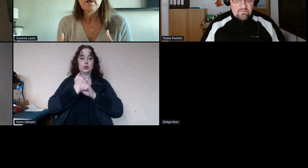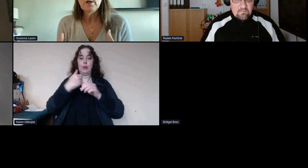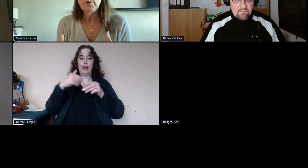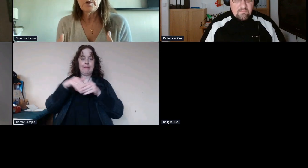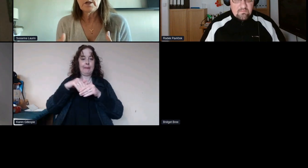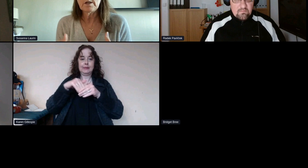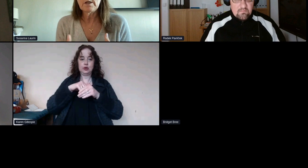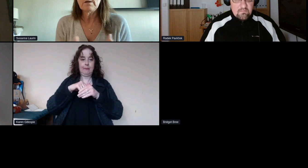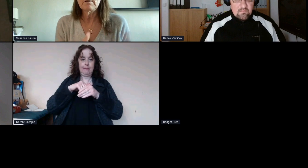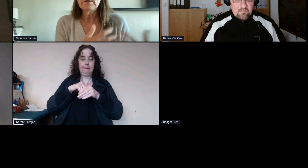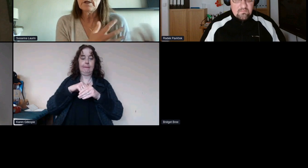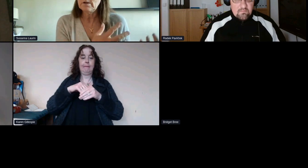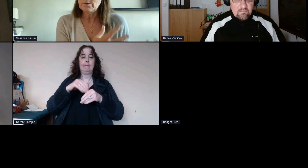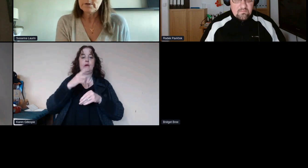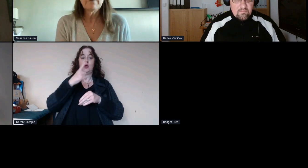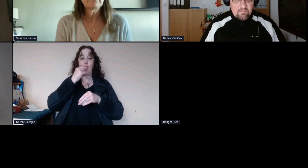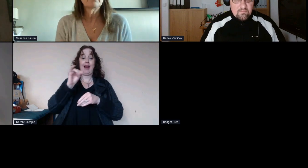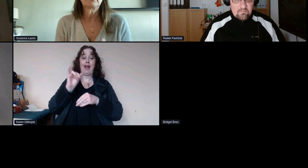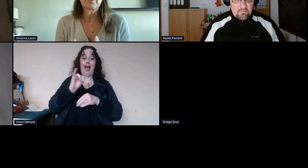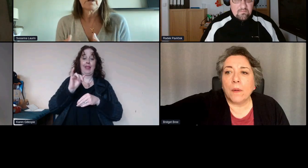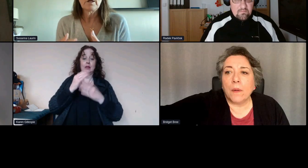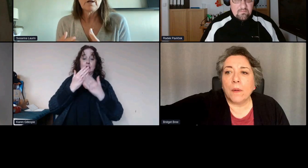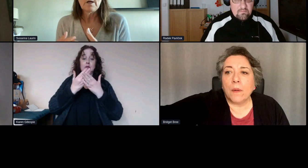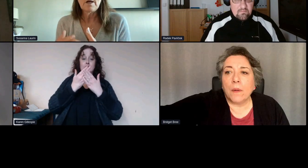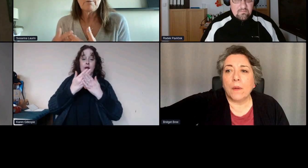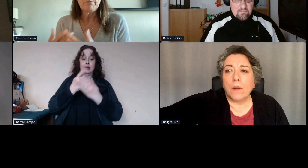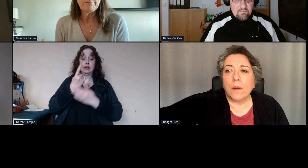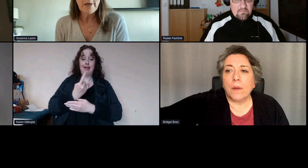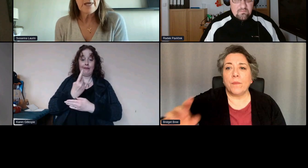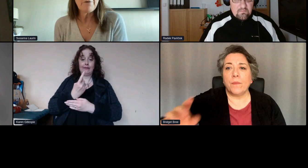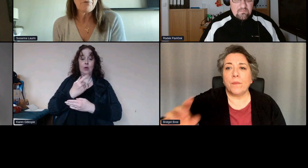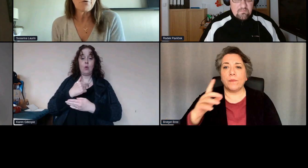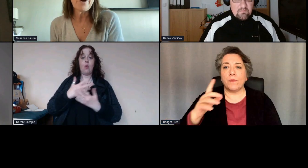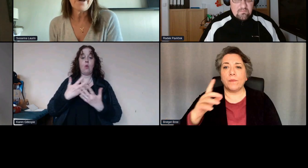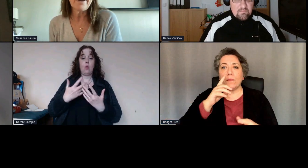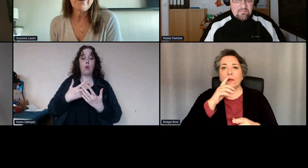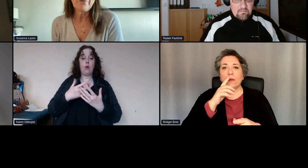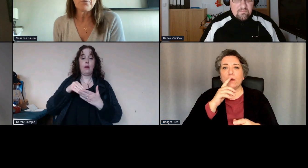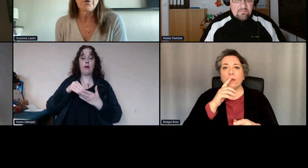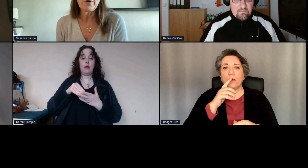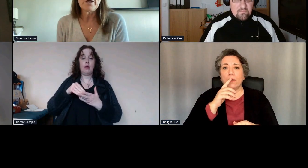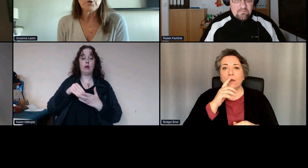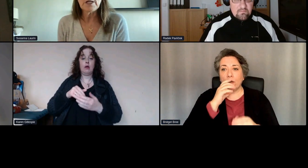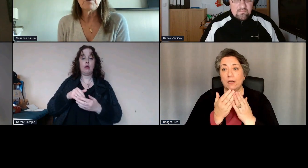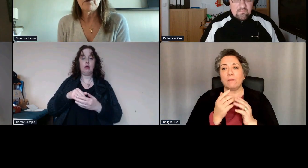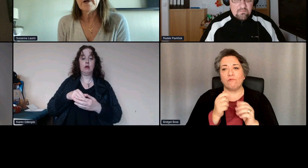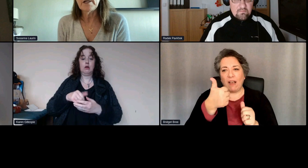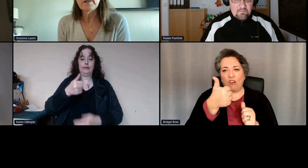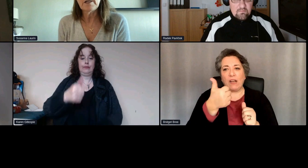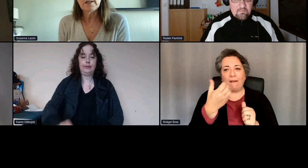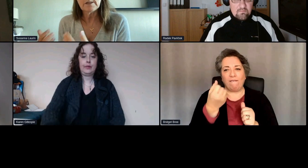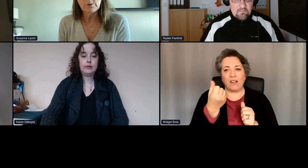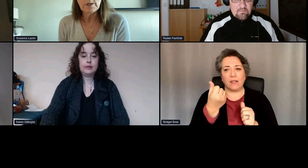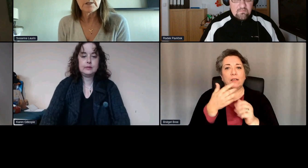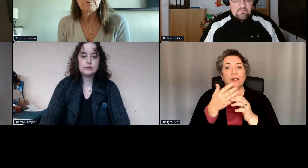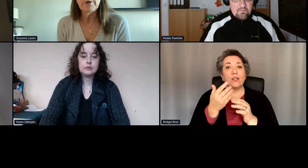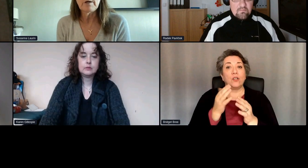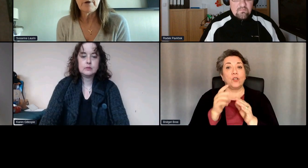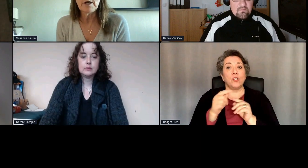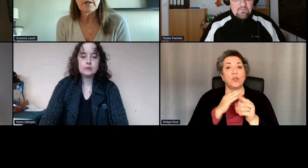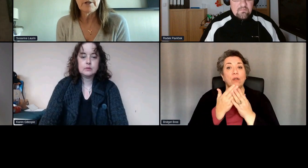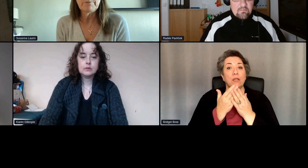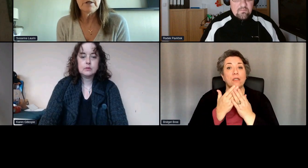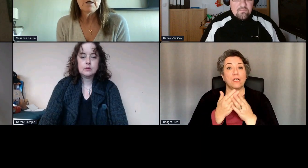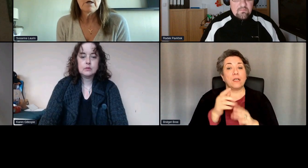can either study yourself, or you can pay for a training provider that is accredited